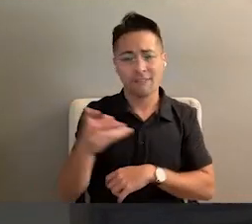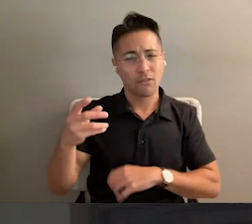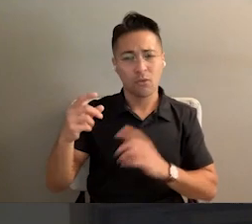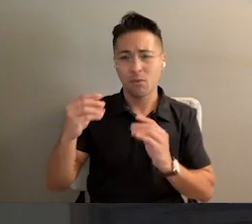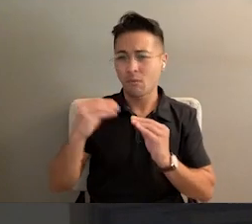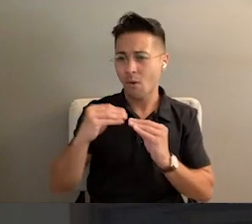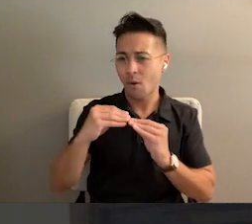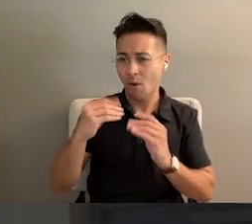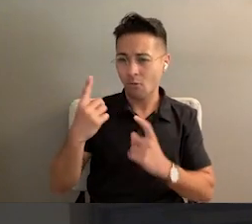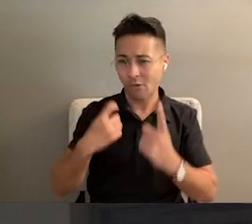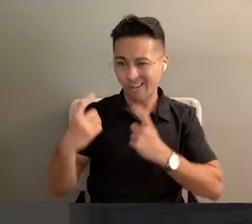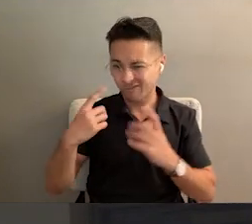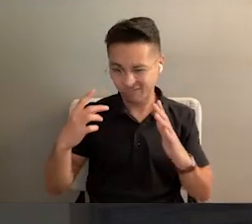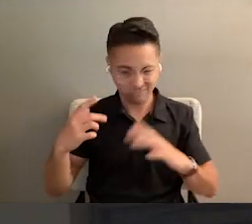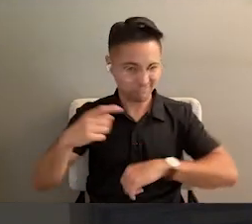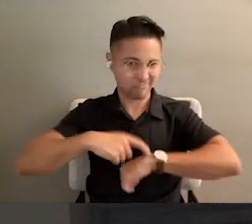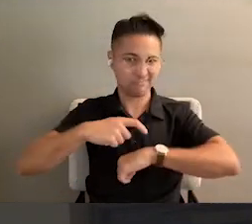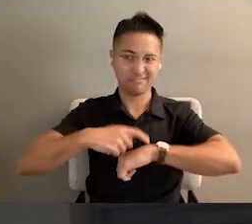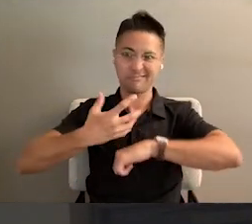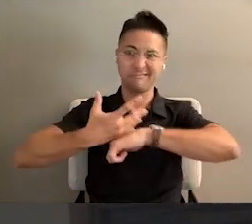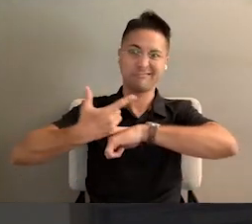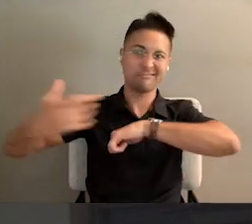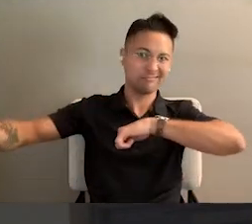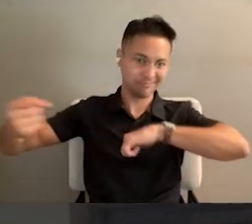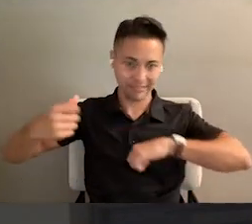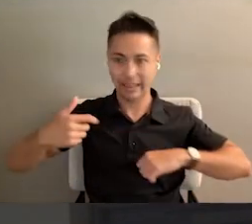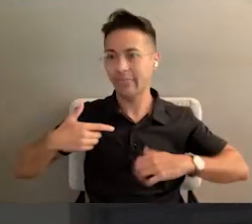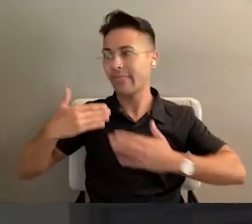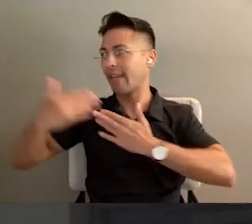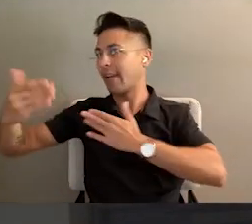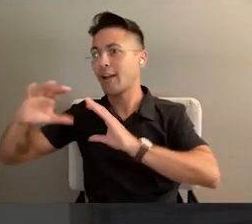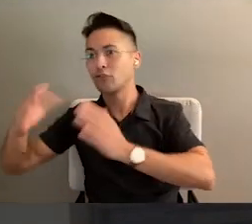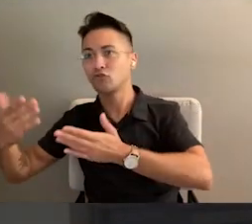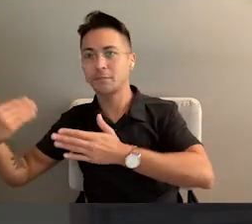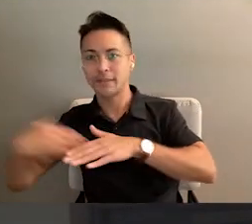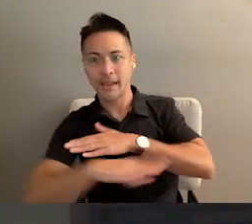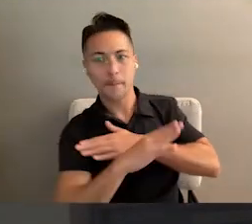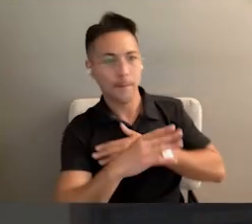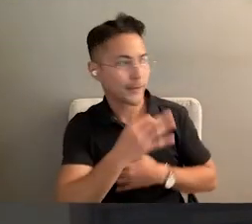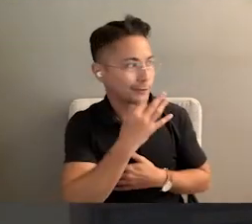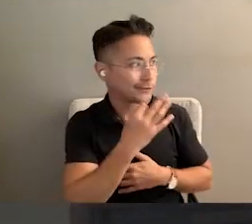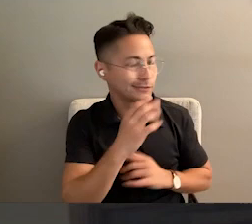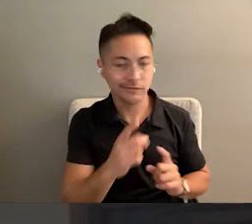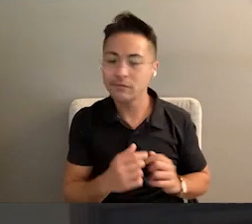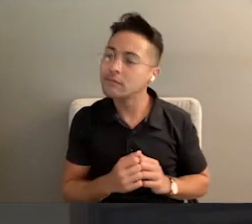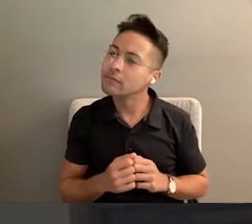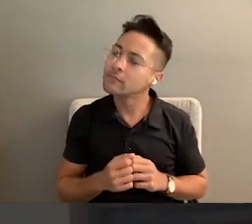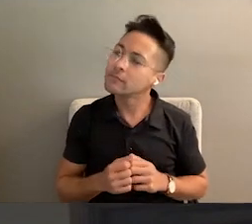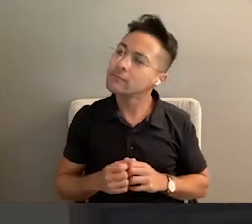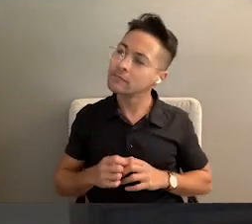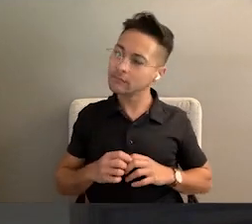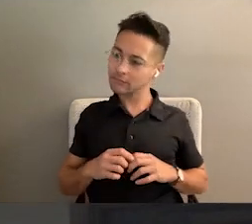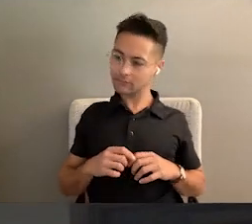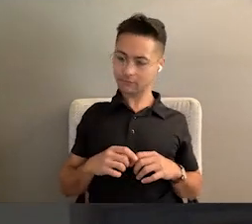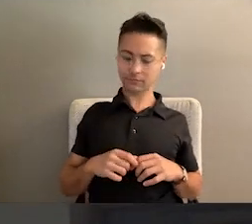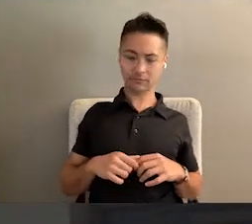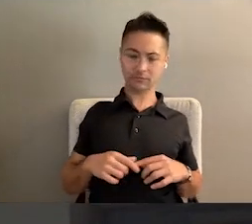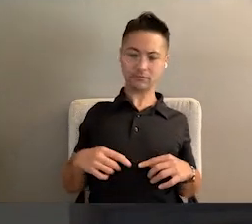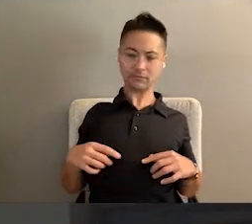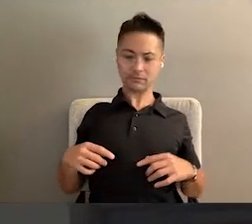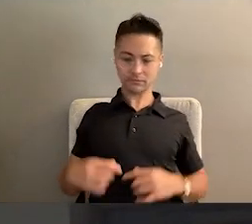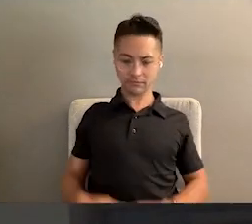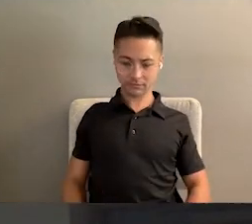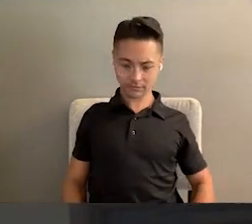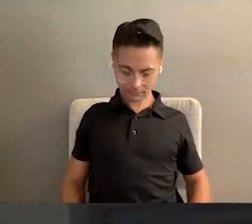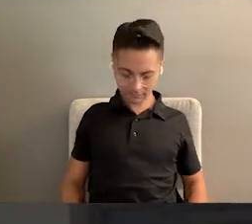Yes, I've got time for just a couple more questions. We're running out of the end, and we're going to have the next group come in here pretty quick. So, yes, ma'am. You